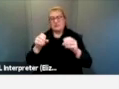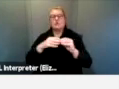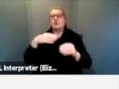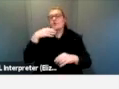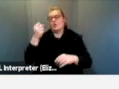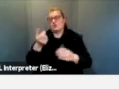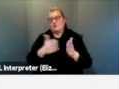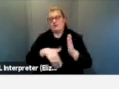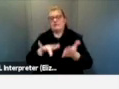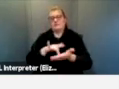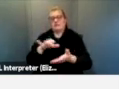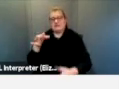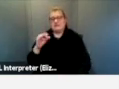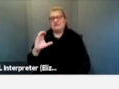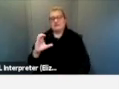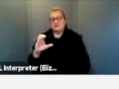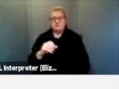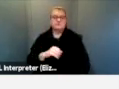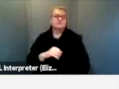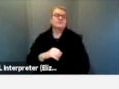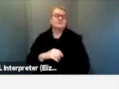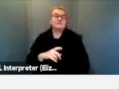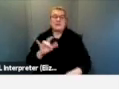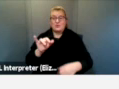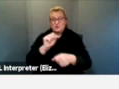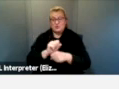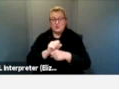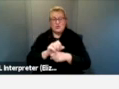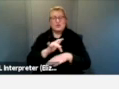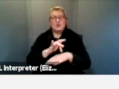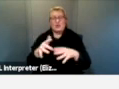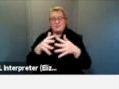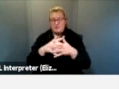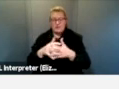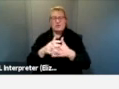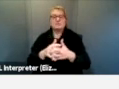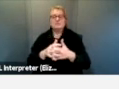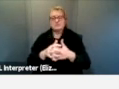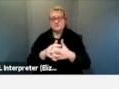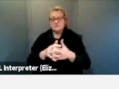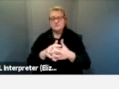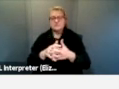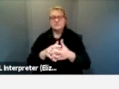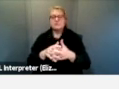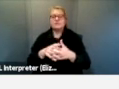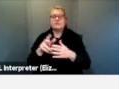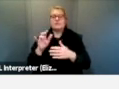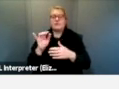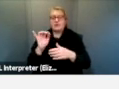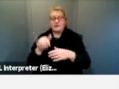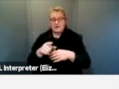and that it was at work in early America. This early American legal category of disability bridged impairment